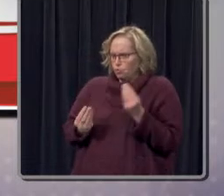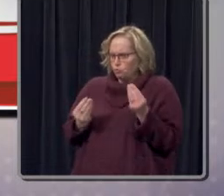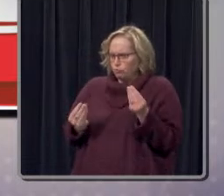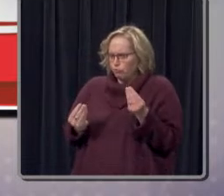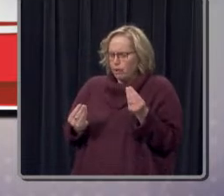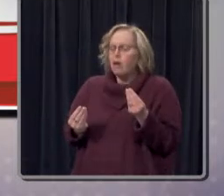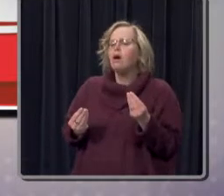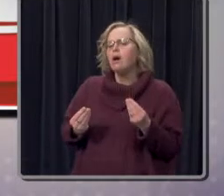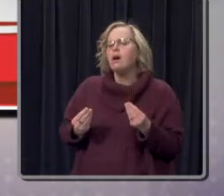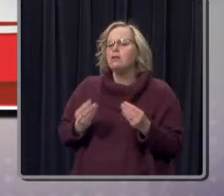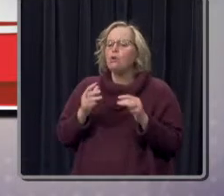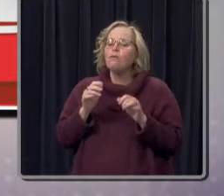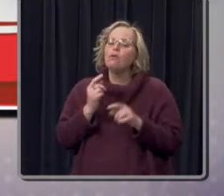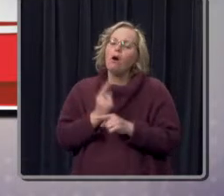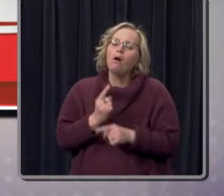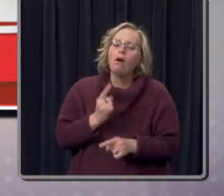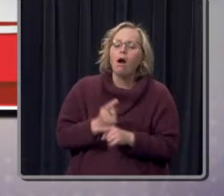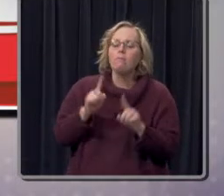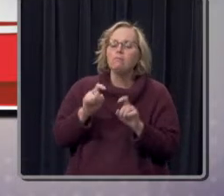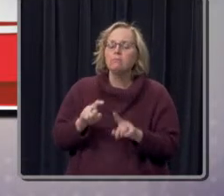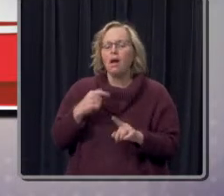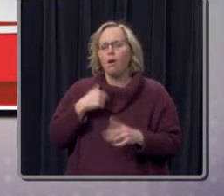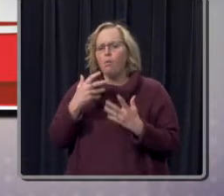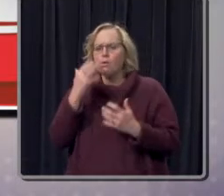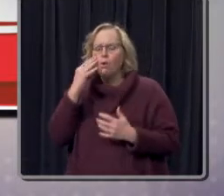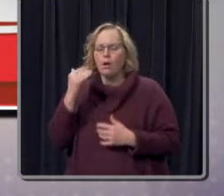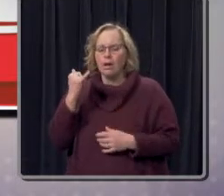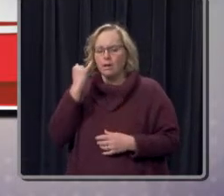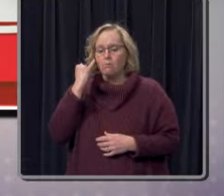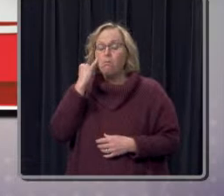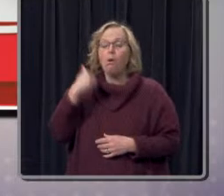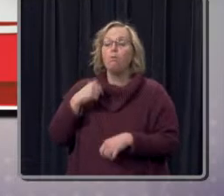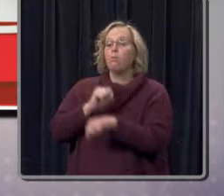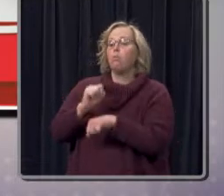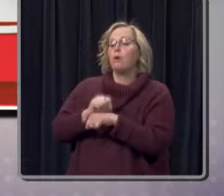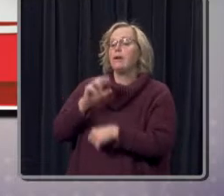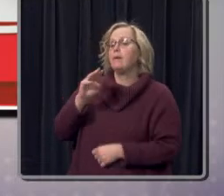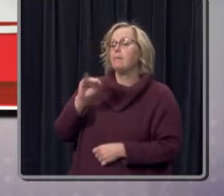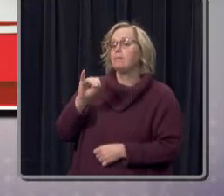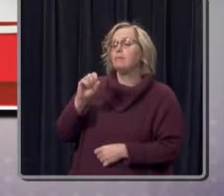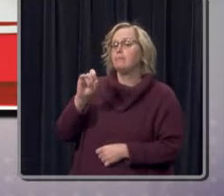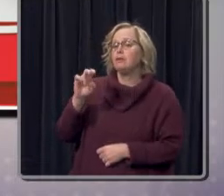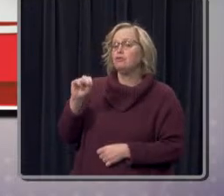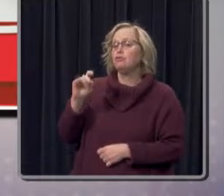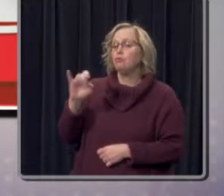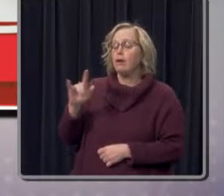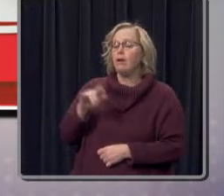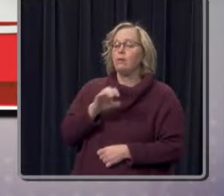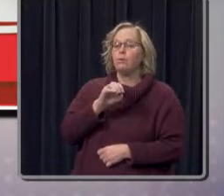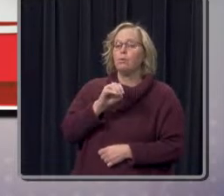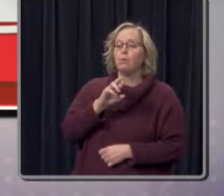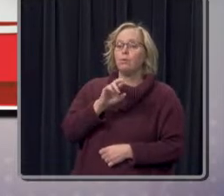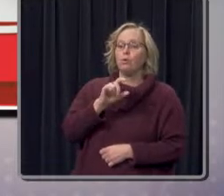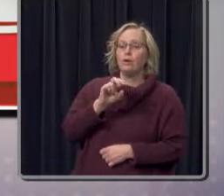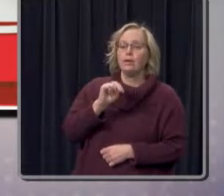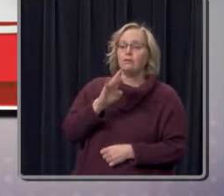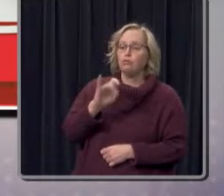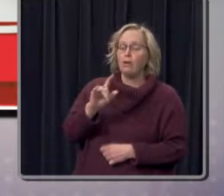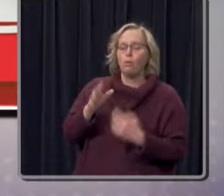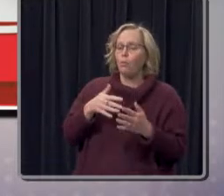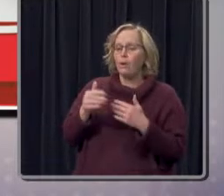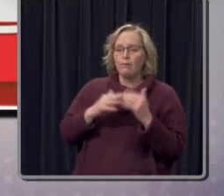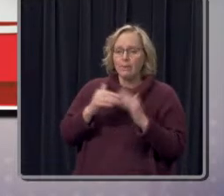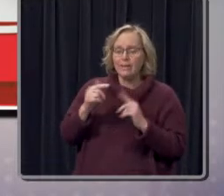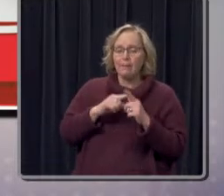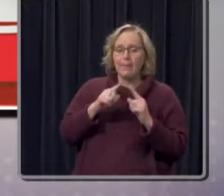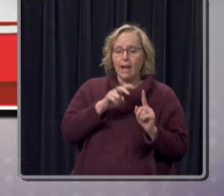want to know, gosh, if I am at Mission Trail or Oregon Trail or Prairie Trail, whatever building it is, and I move